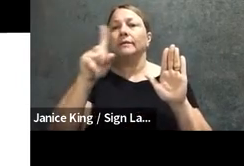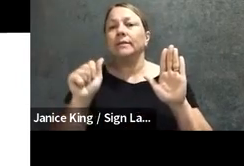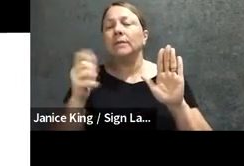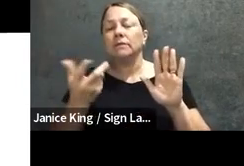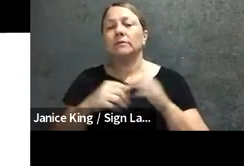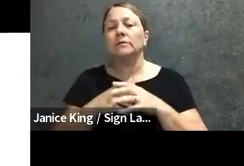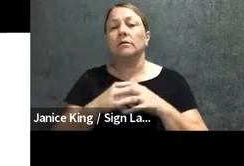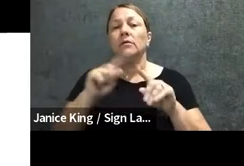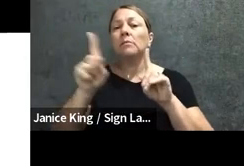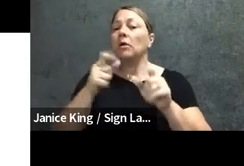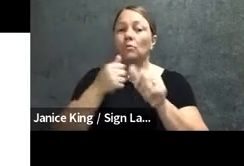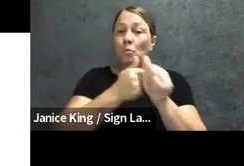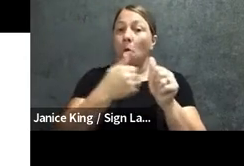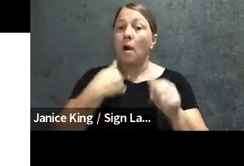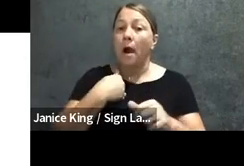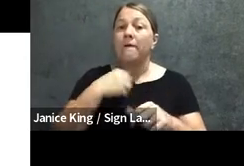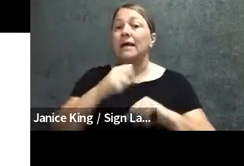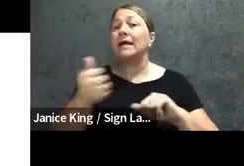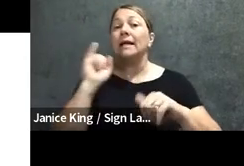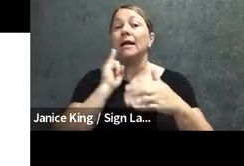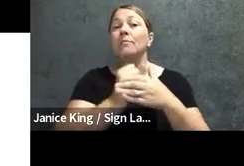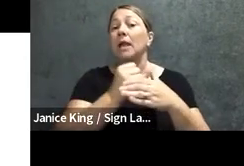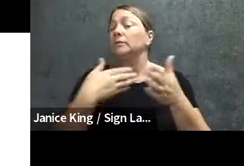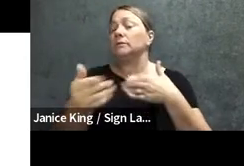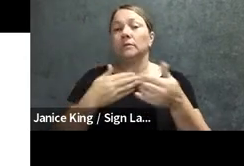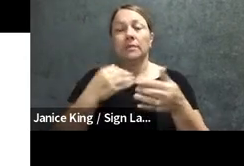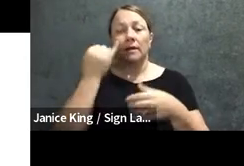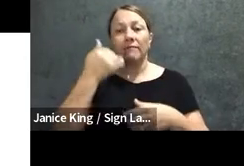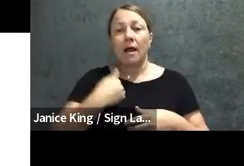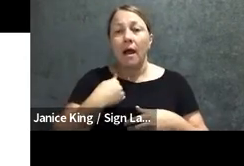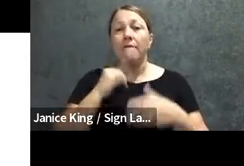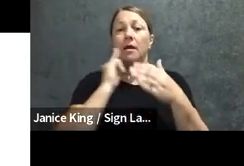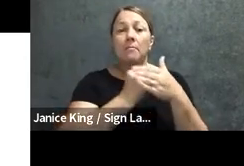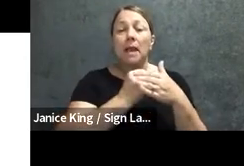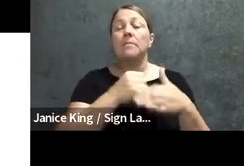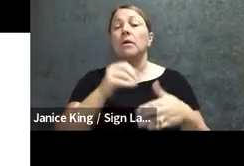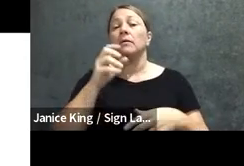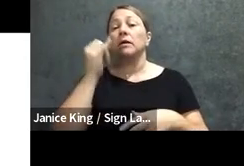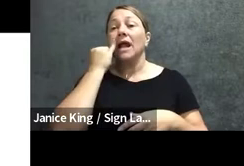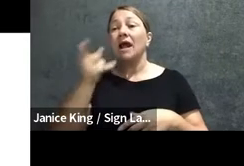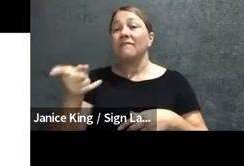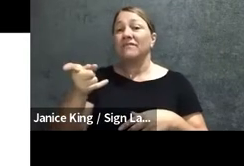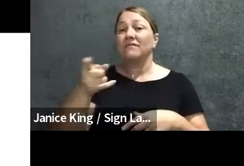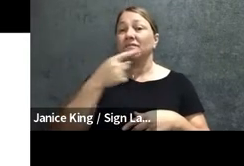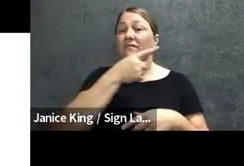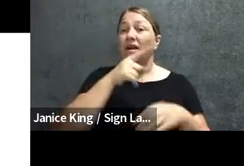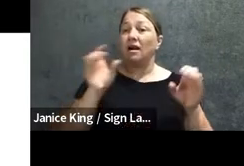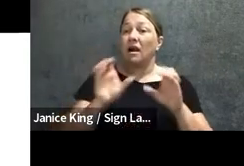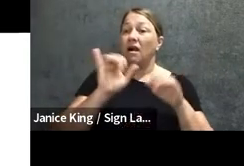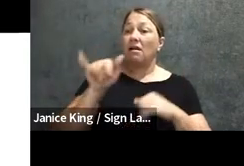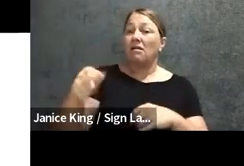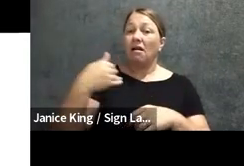regarded as having an impairment. So regardless of whether somebody actually has an impairment, if they're treated like they have an impairment, they also have a